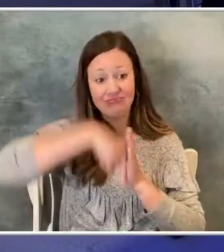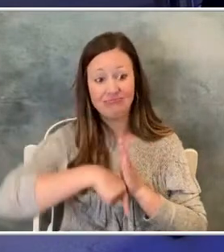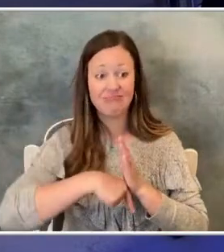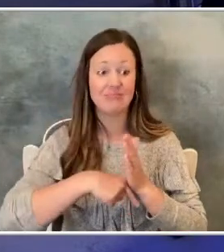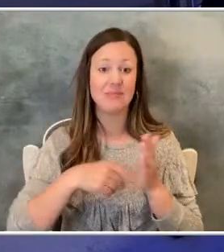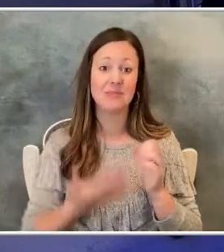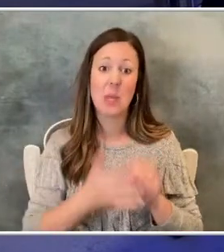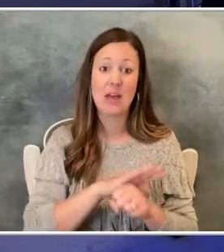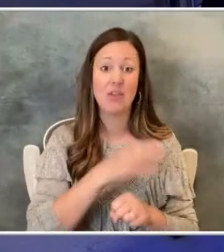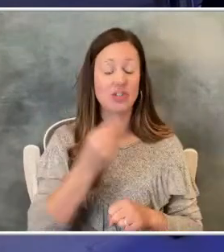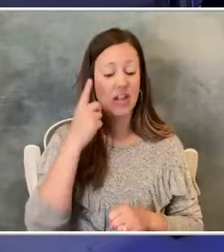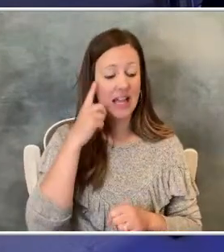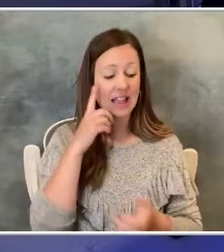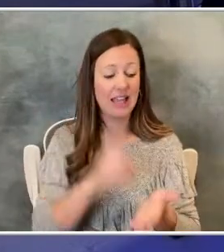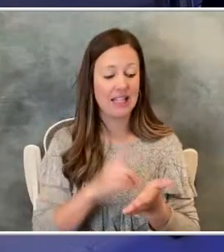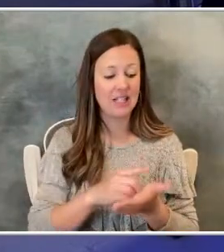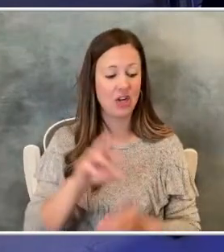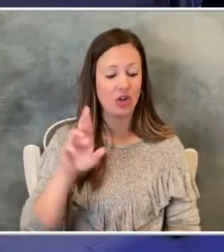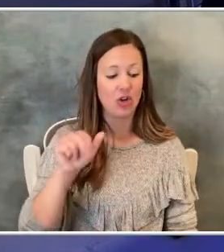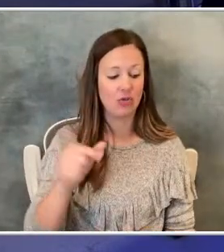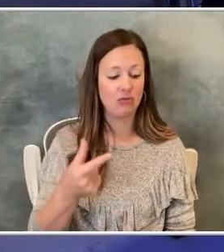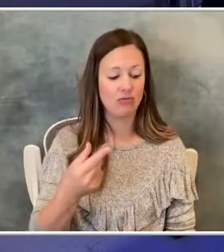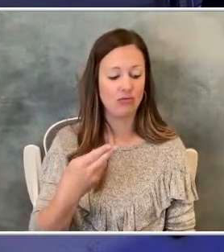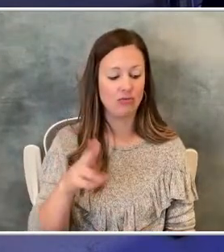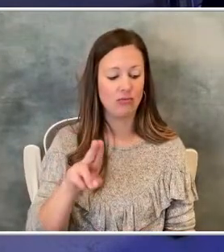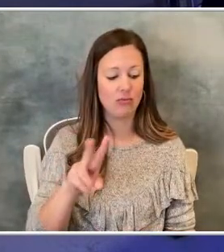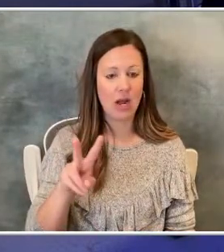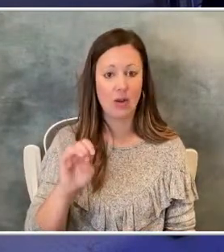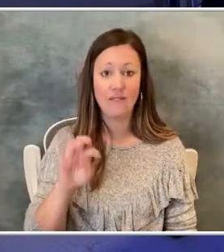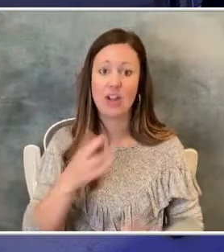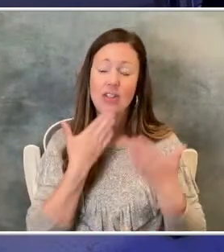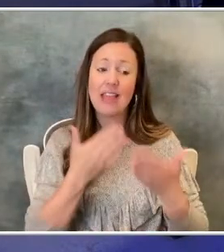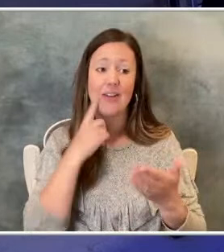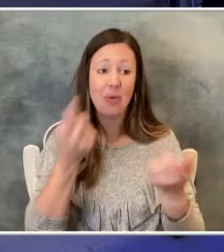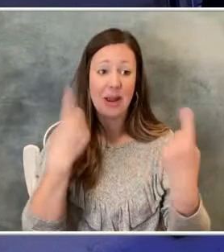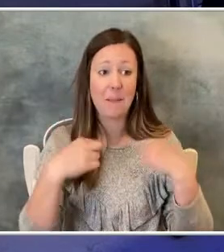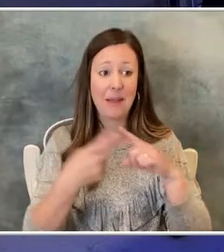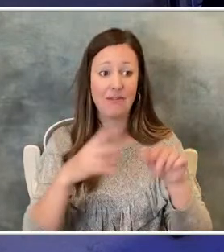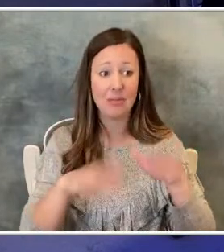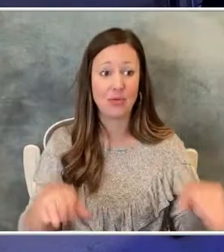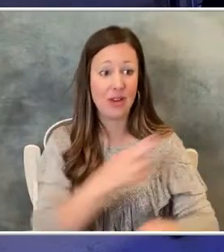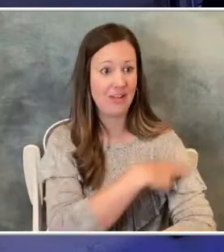think Dr. Raghuveer for coming in from Children's Hospital. Thank you very much. Yes. I'm